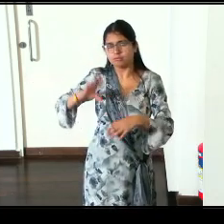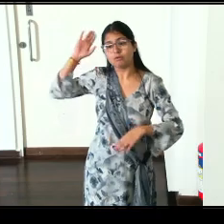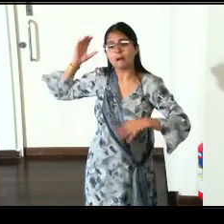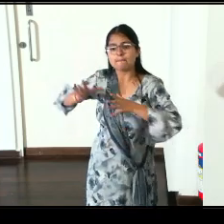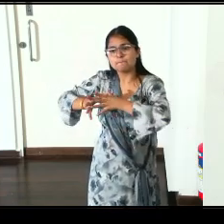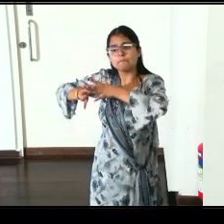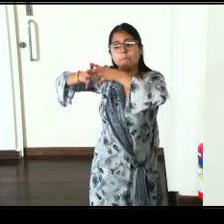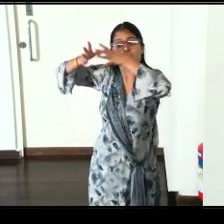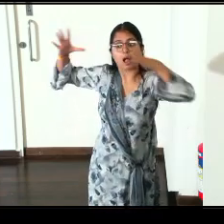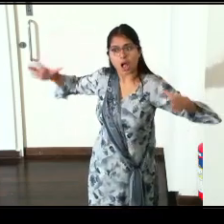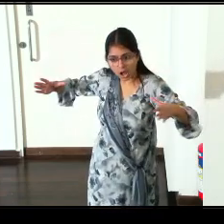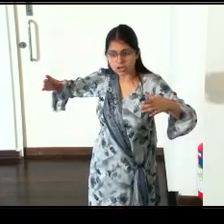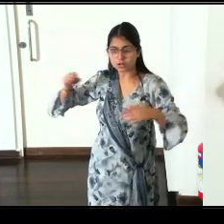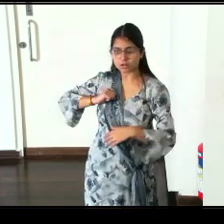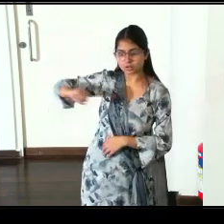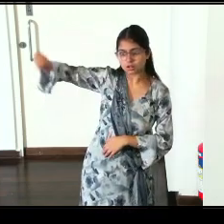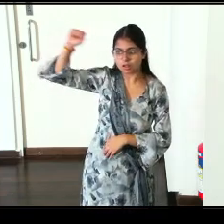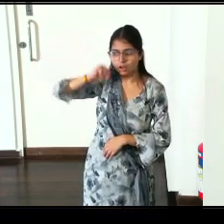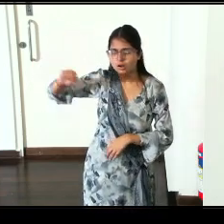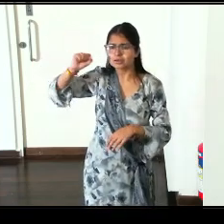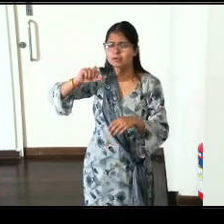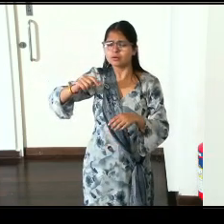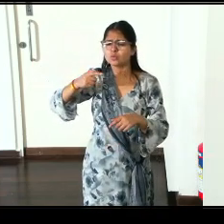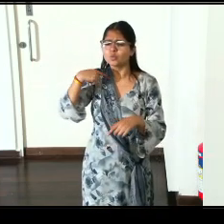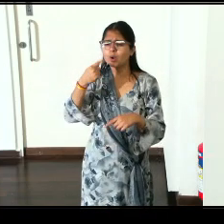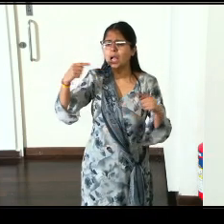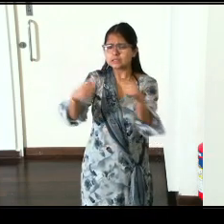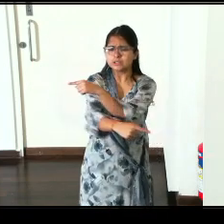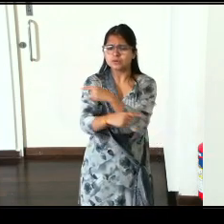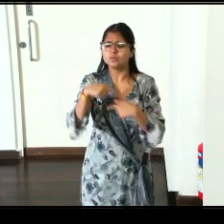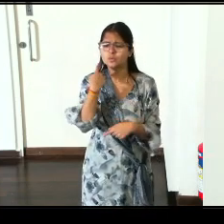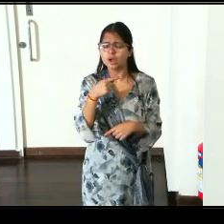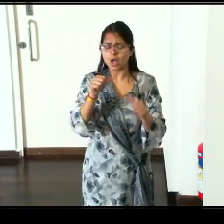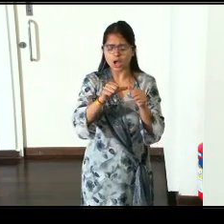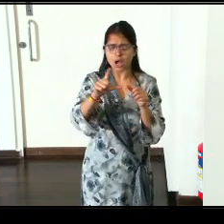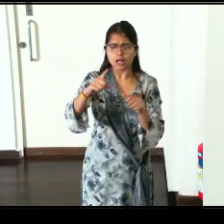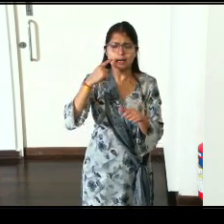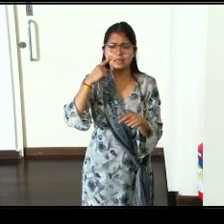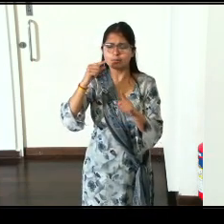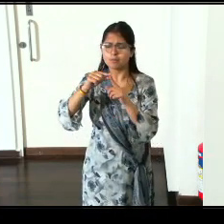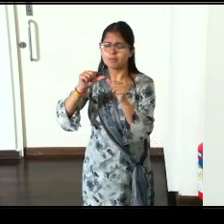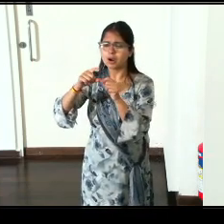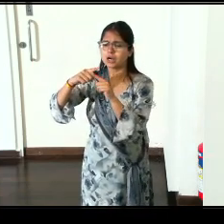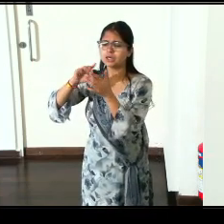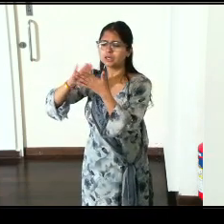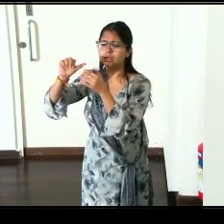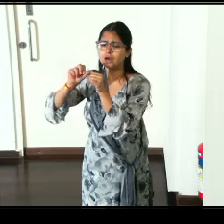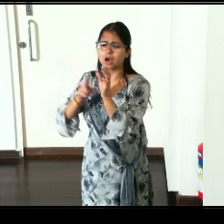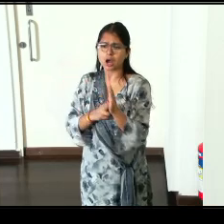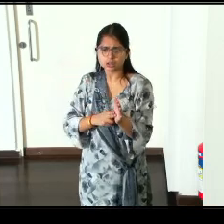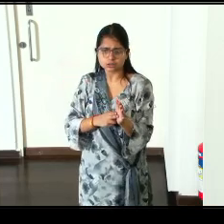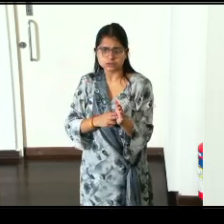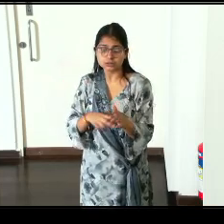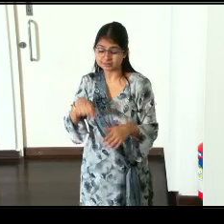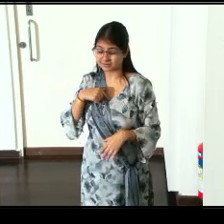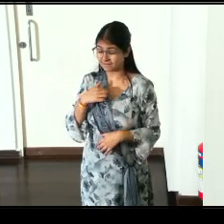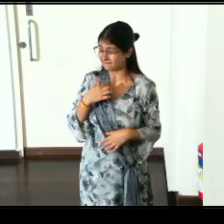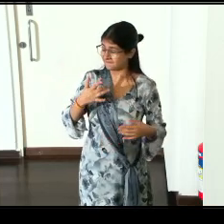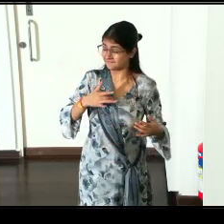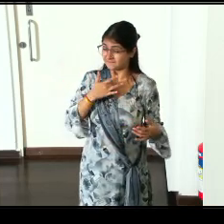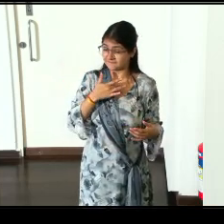smear campaign against Sharifa Khanum, who started Steps. And Lakshmi mentioned invoking justice. We were very lucky that Deepa was